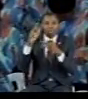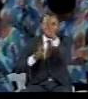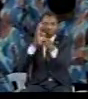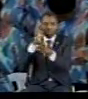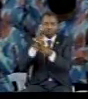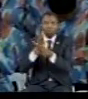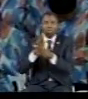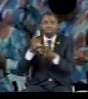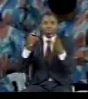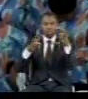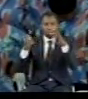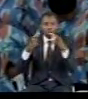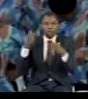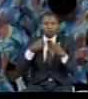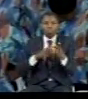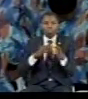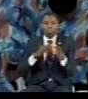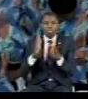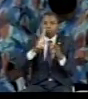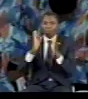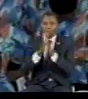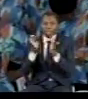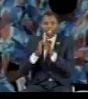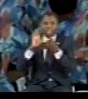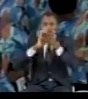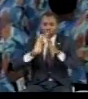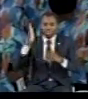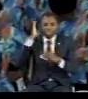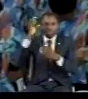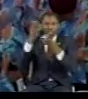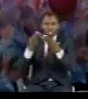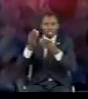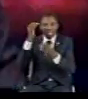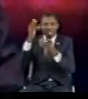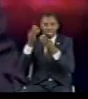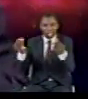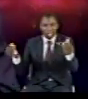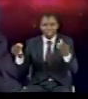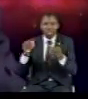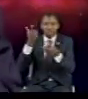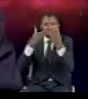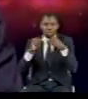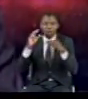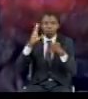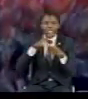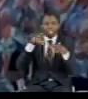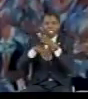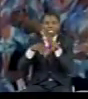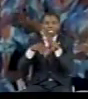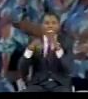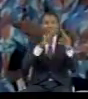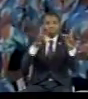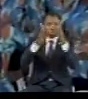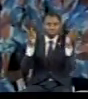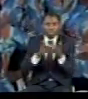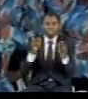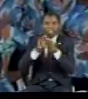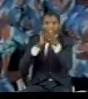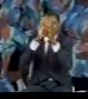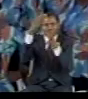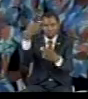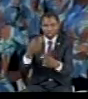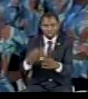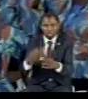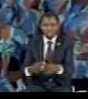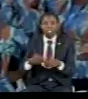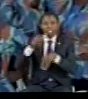we ask, O God, that your peace will land, even in unpredictable places, in Jesus' name. Father, send forth,